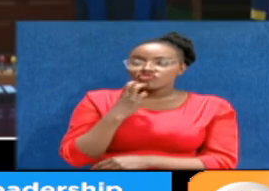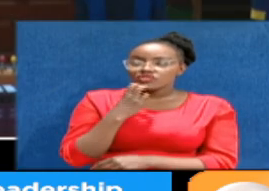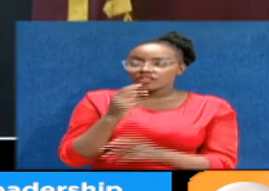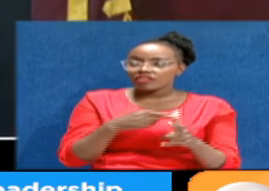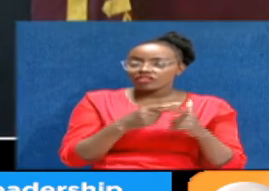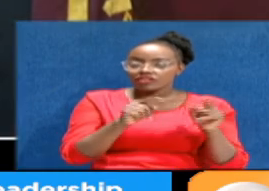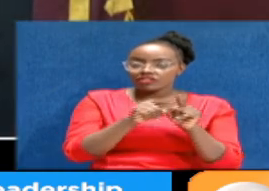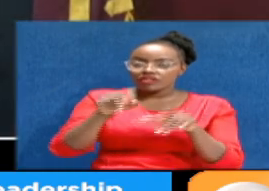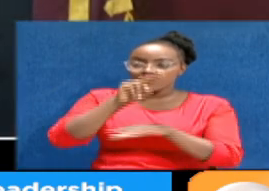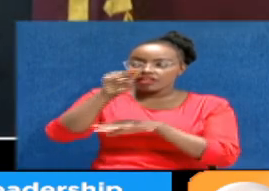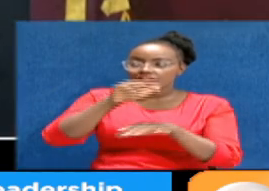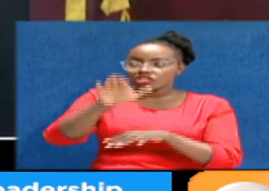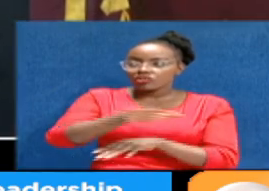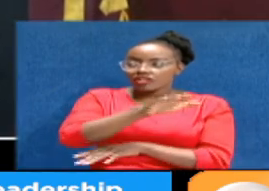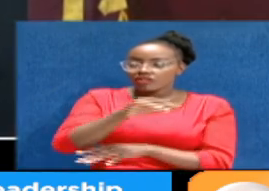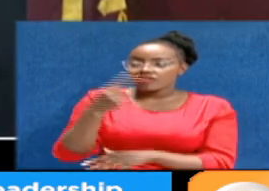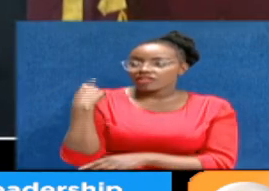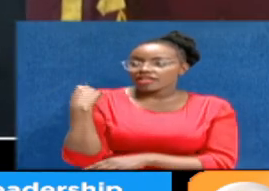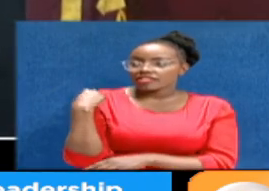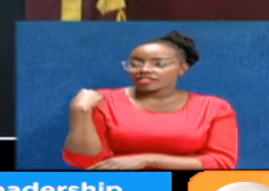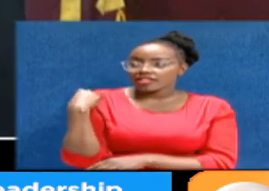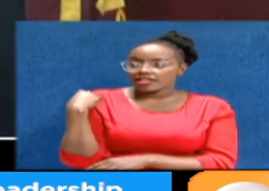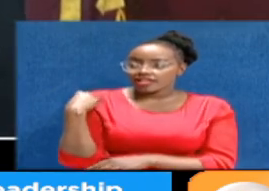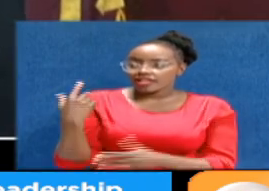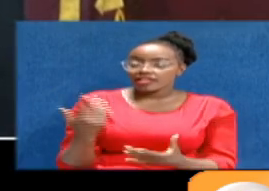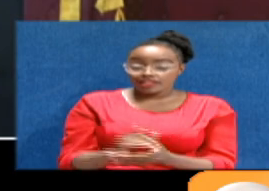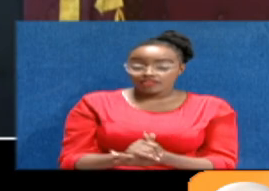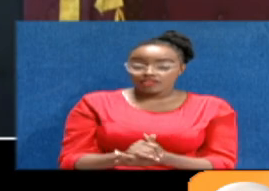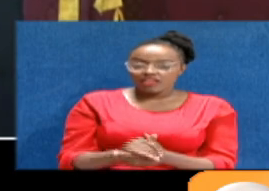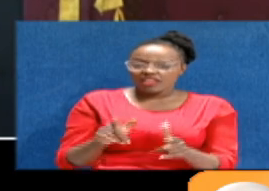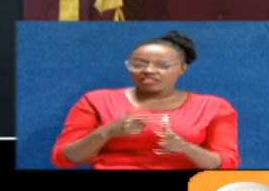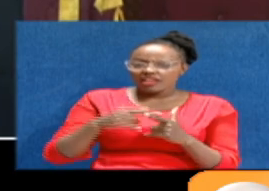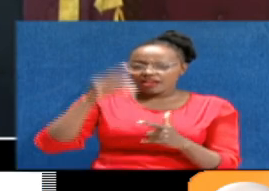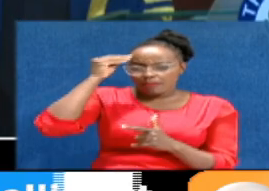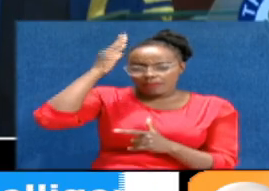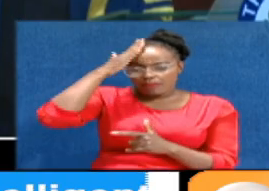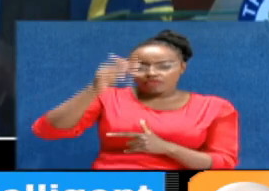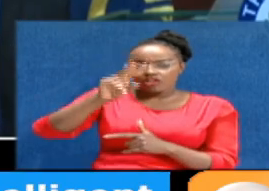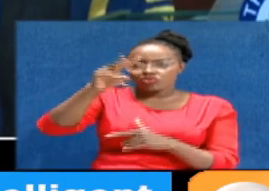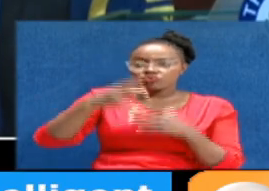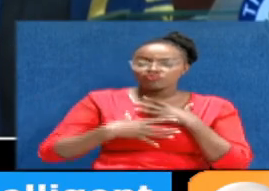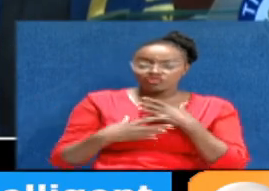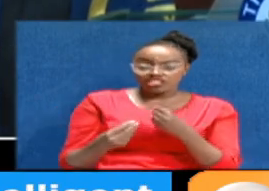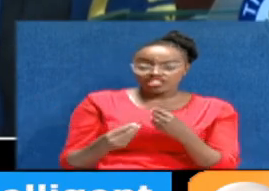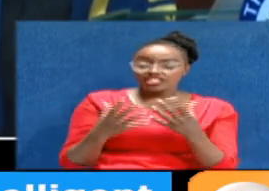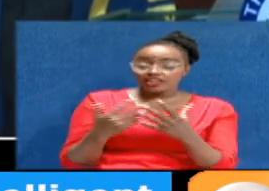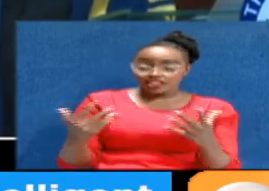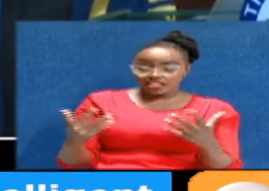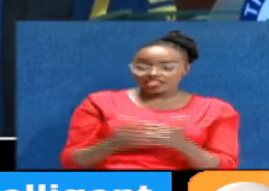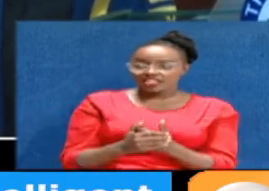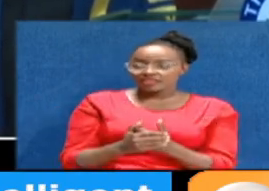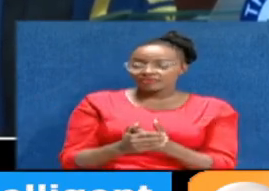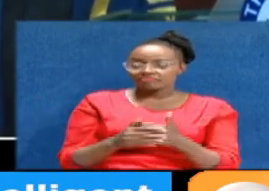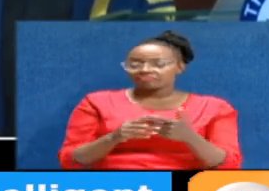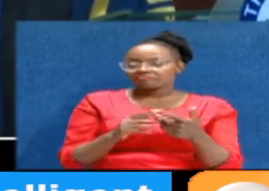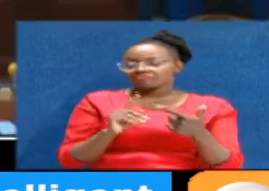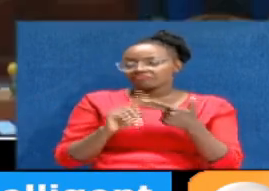and in the National Assembly yesterday, I took note of two interesting things.